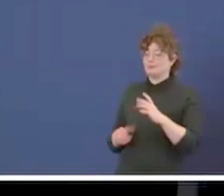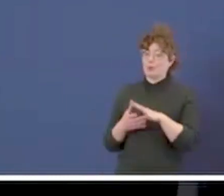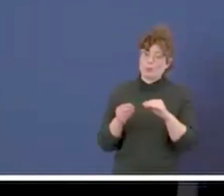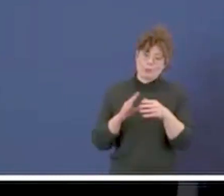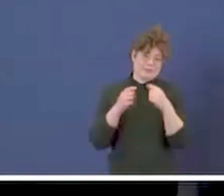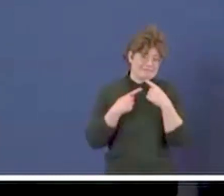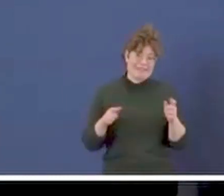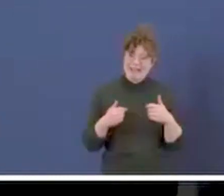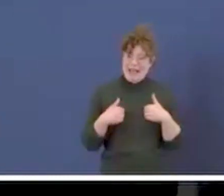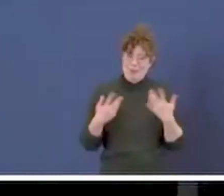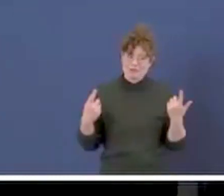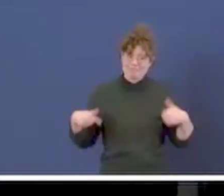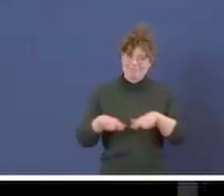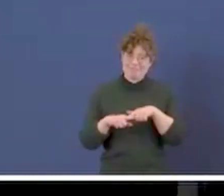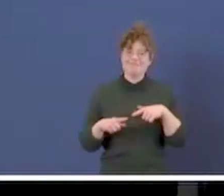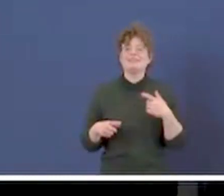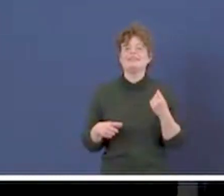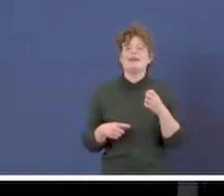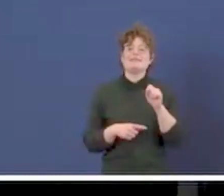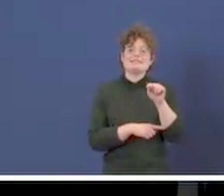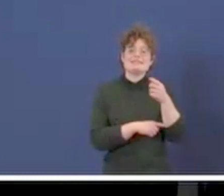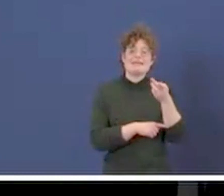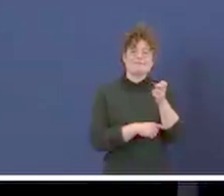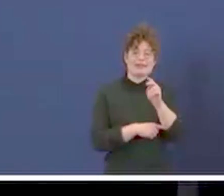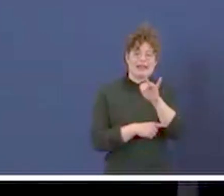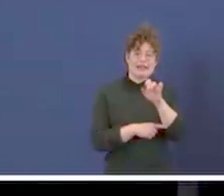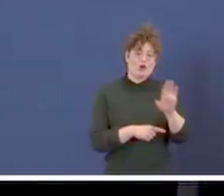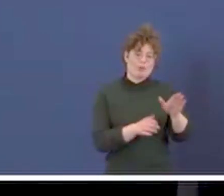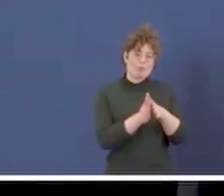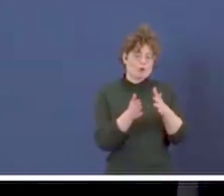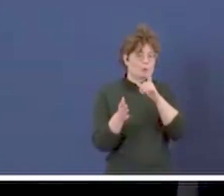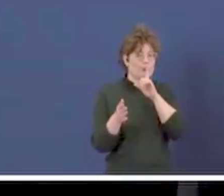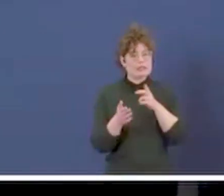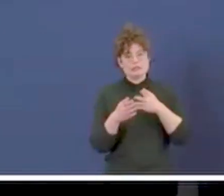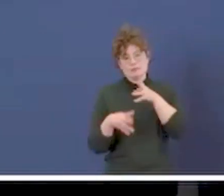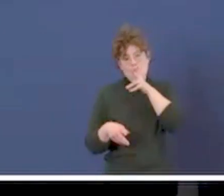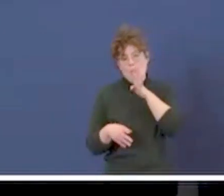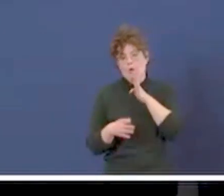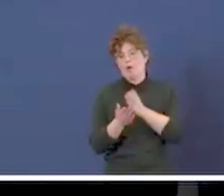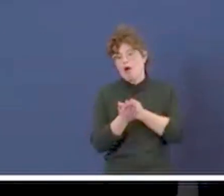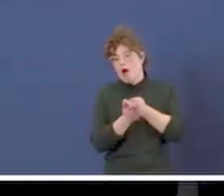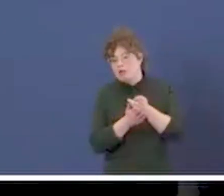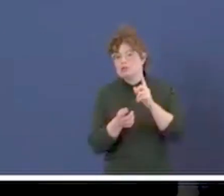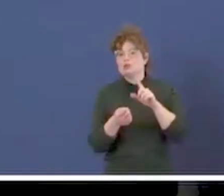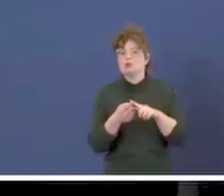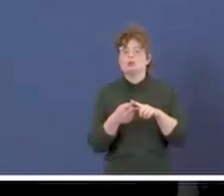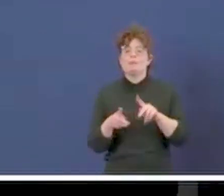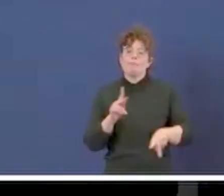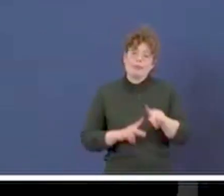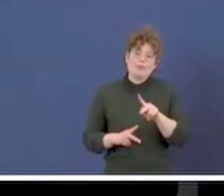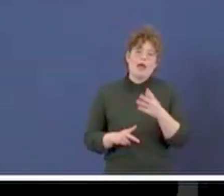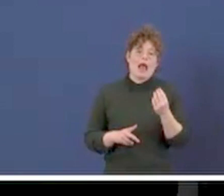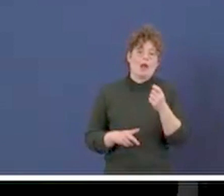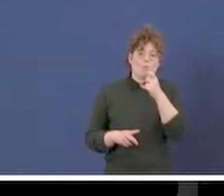storytelling animals, and I think Stephanie's book really spoke honestly about what women in